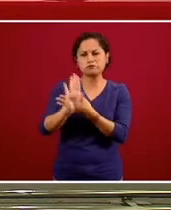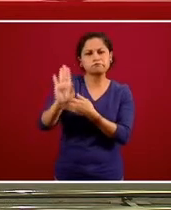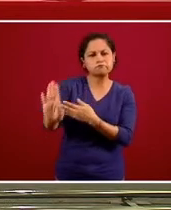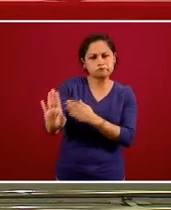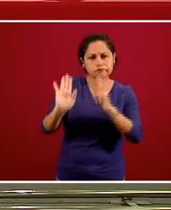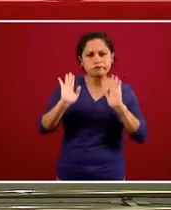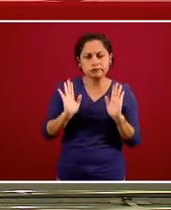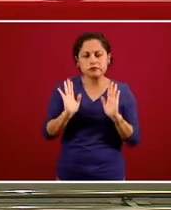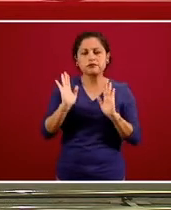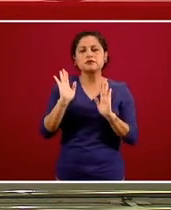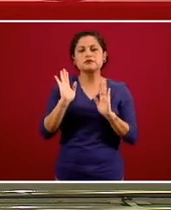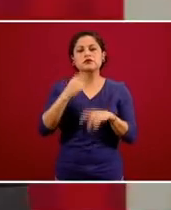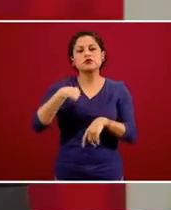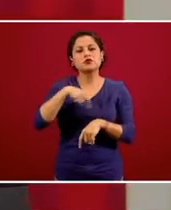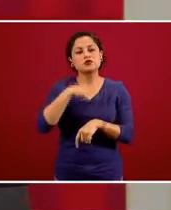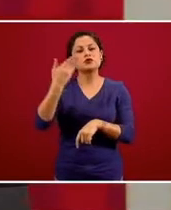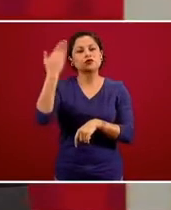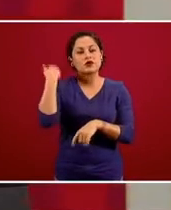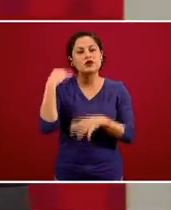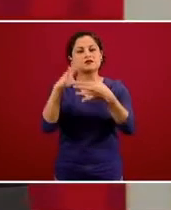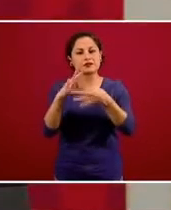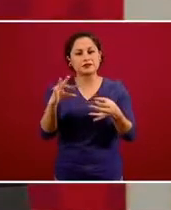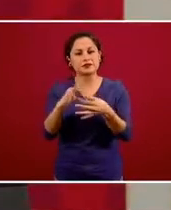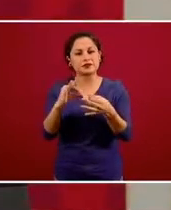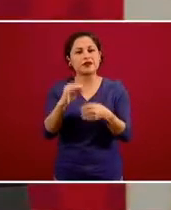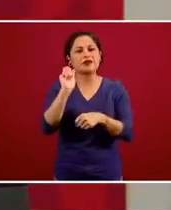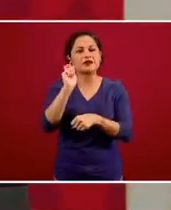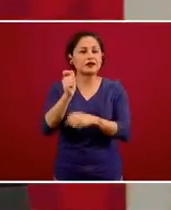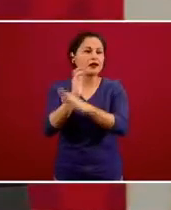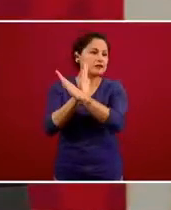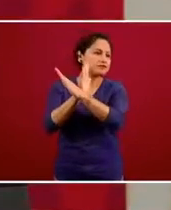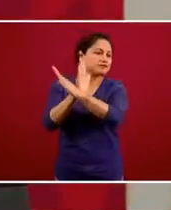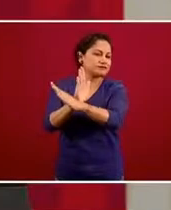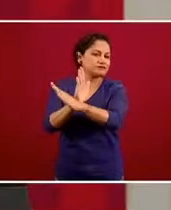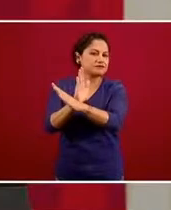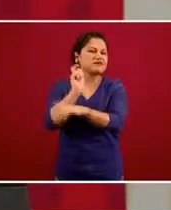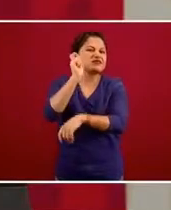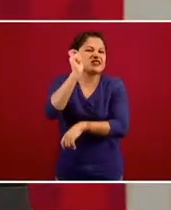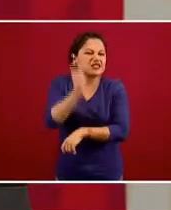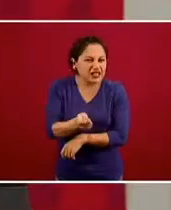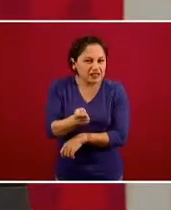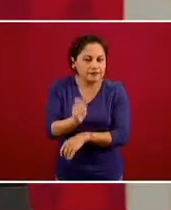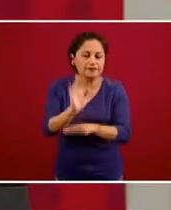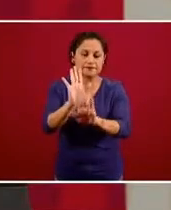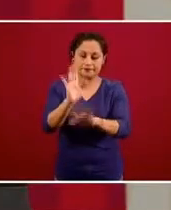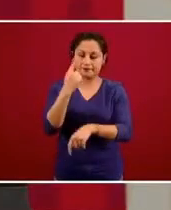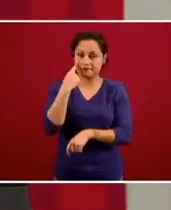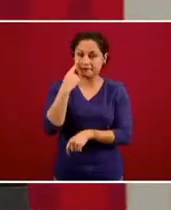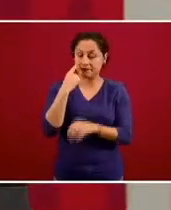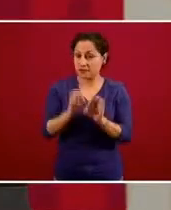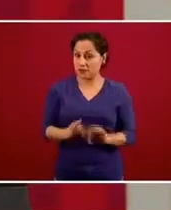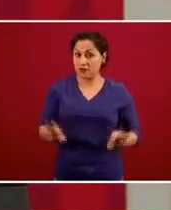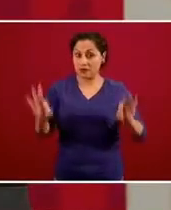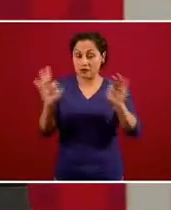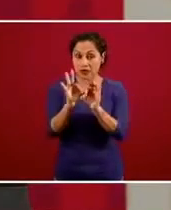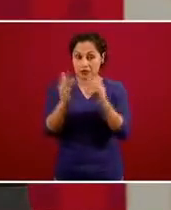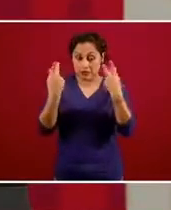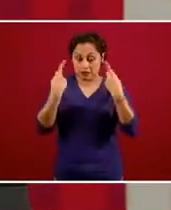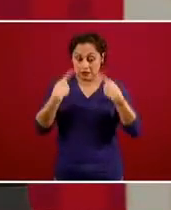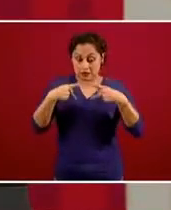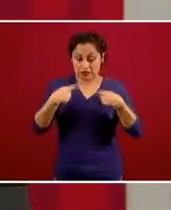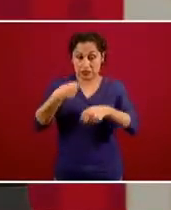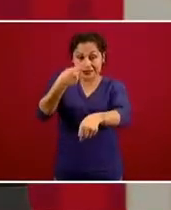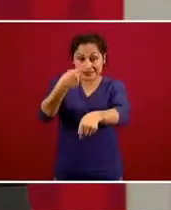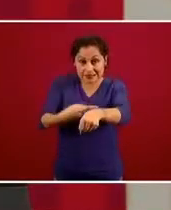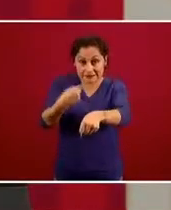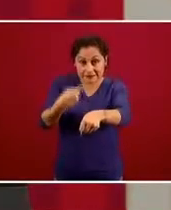think that this is a useful prevention measure. We've said many times that the prevention mechanism in